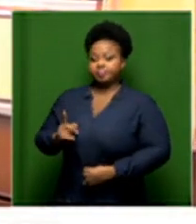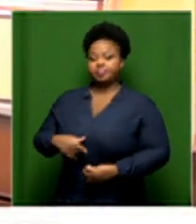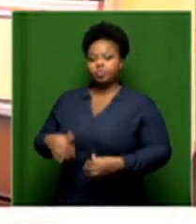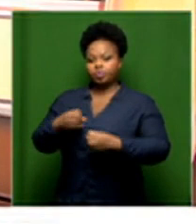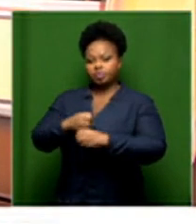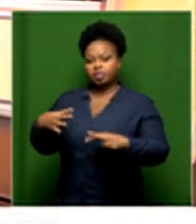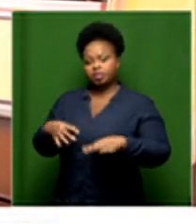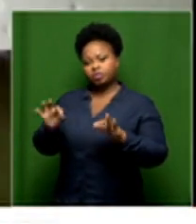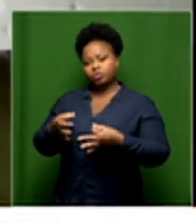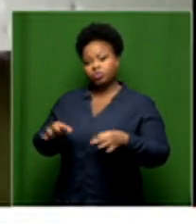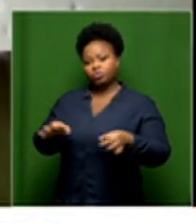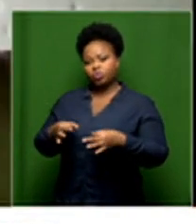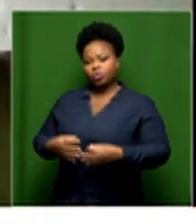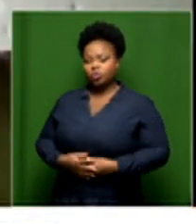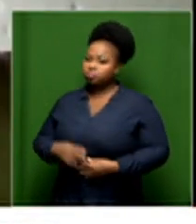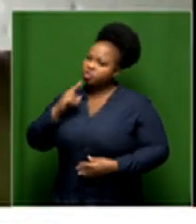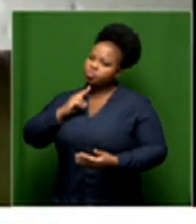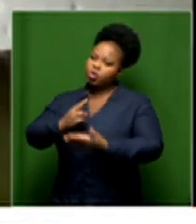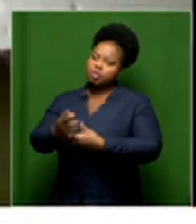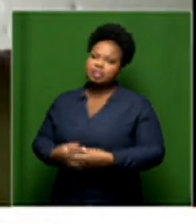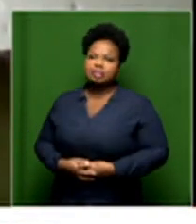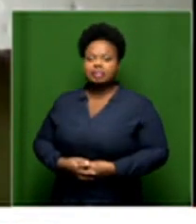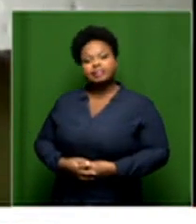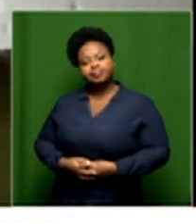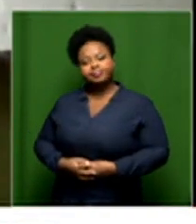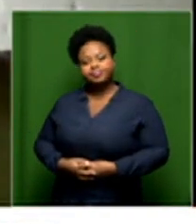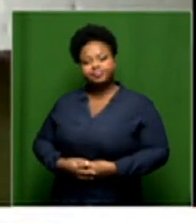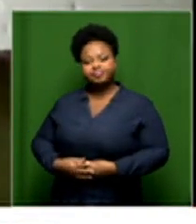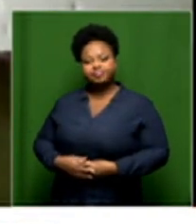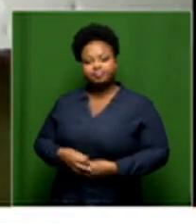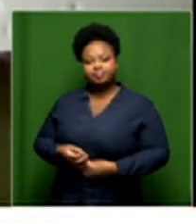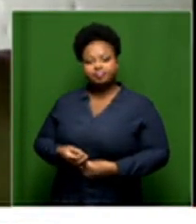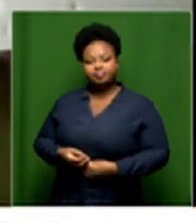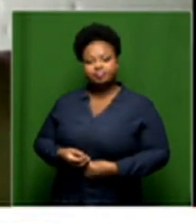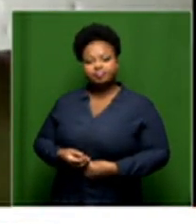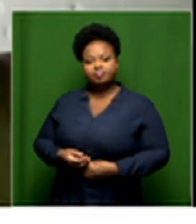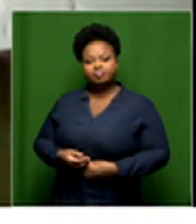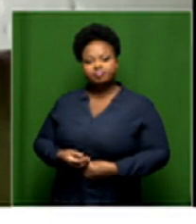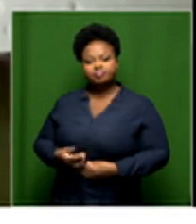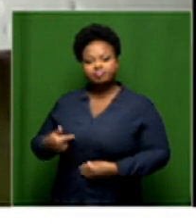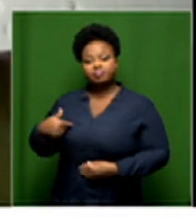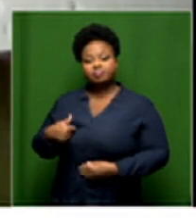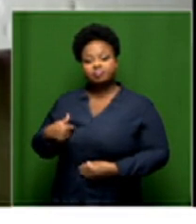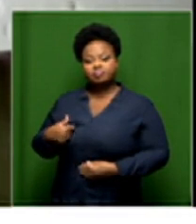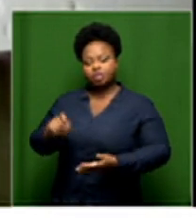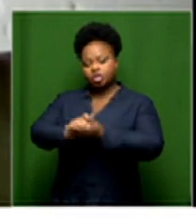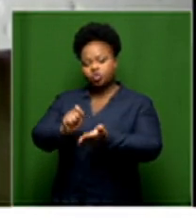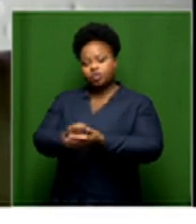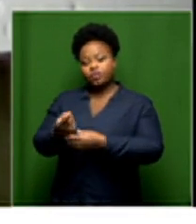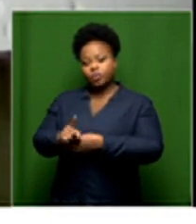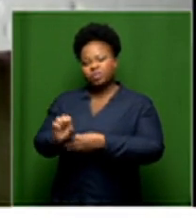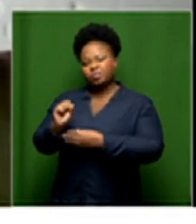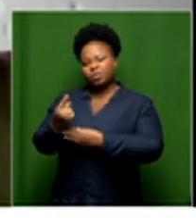of the song, to be quite honest, I wrote for somebody that I love and I